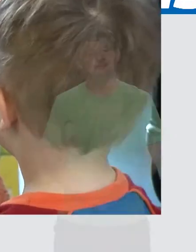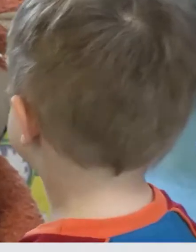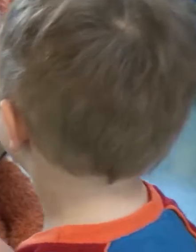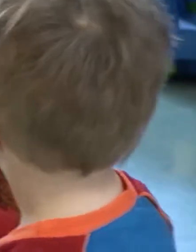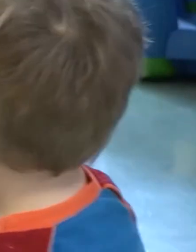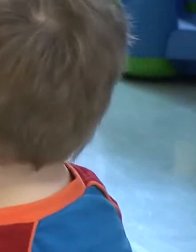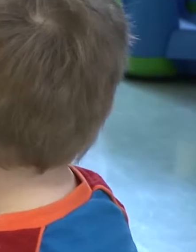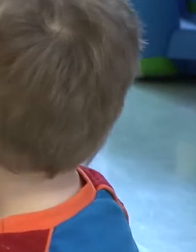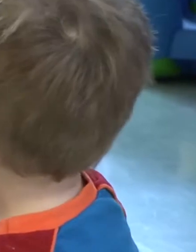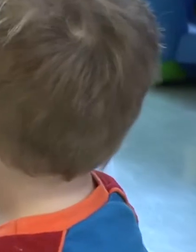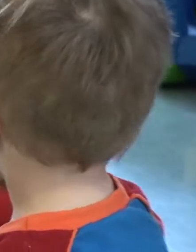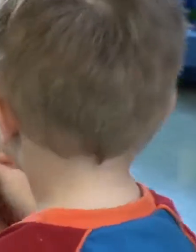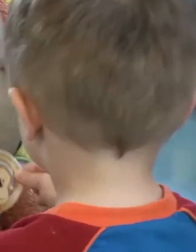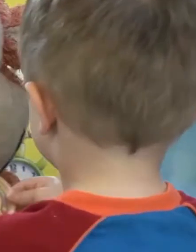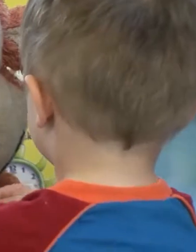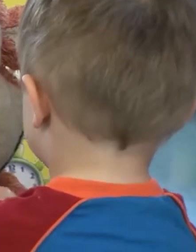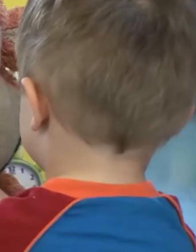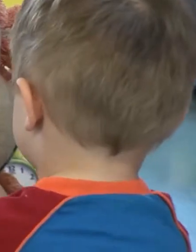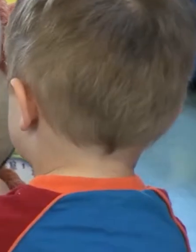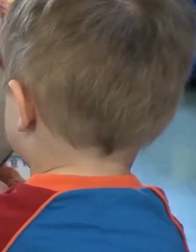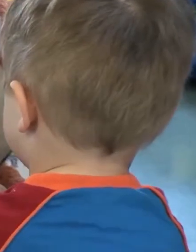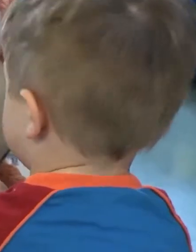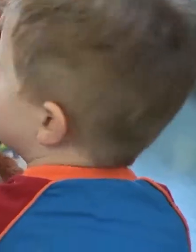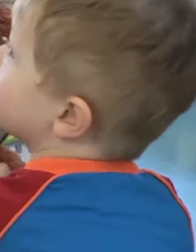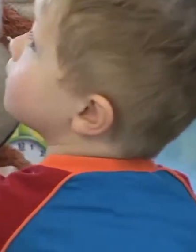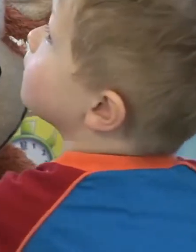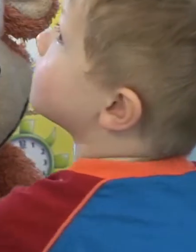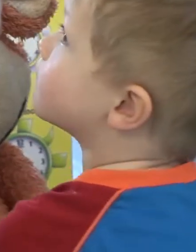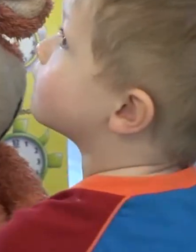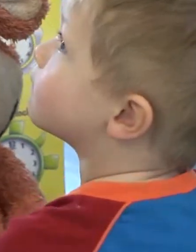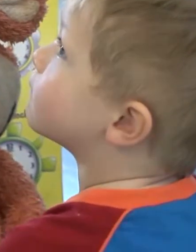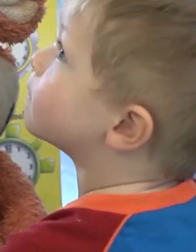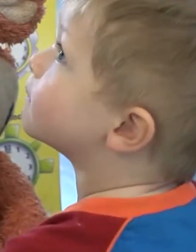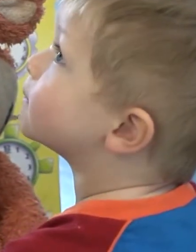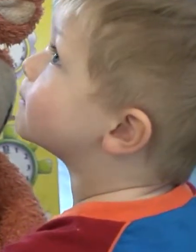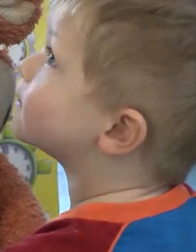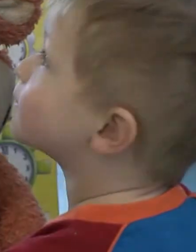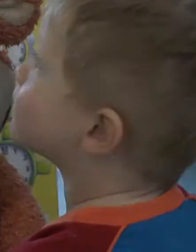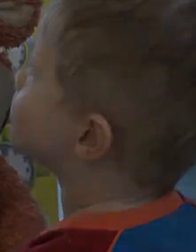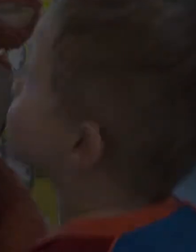box and holds her other hand underneath to catch the gel. ITFC audio description.